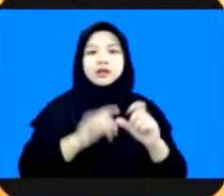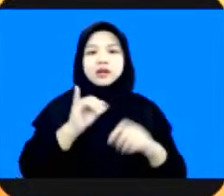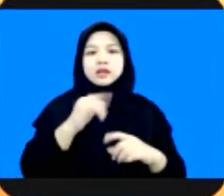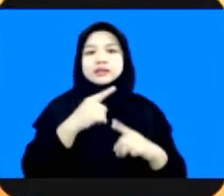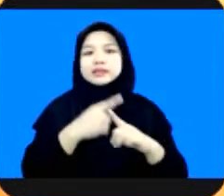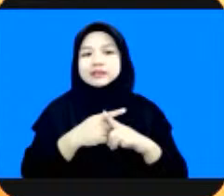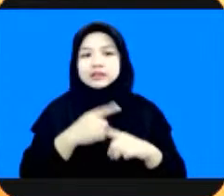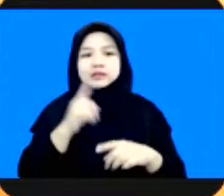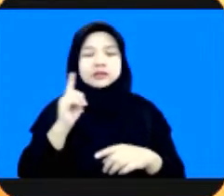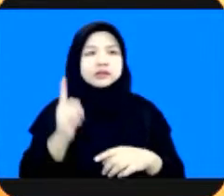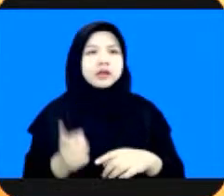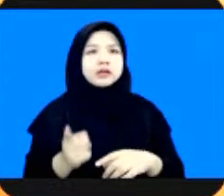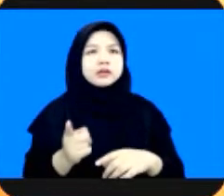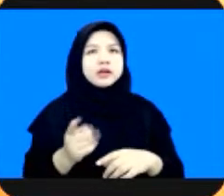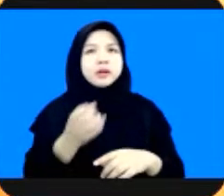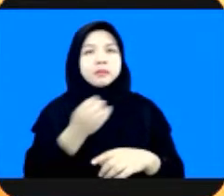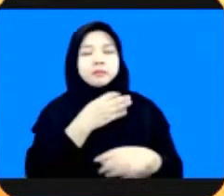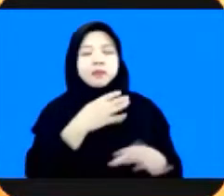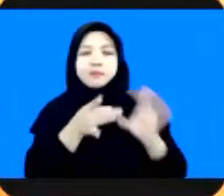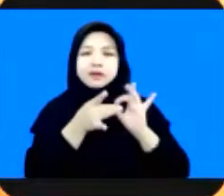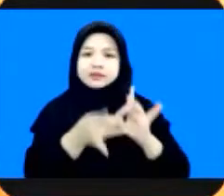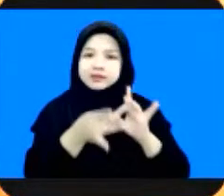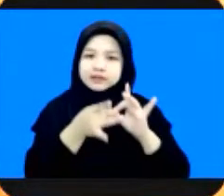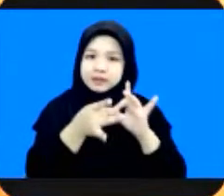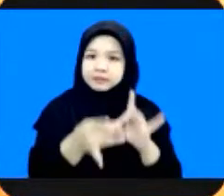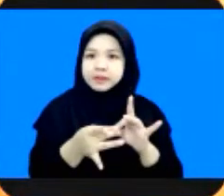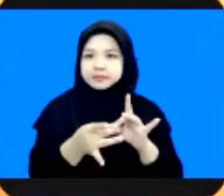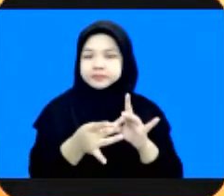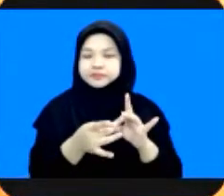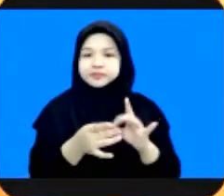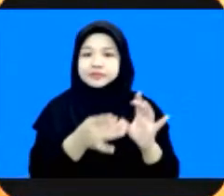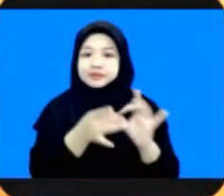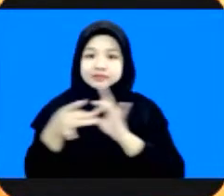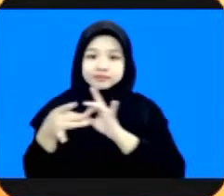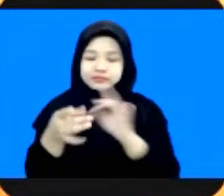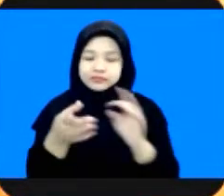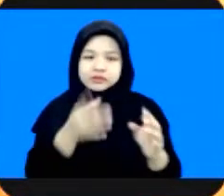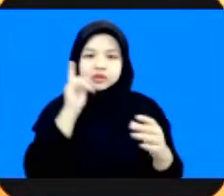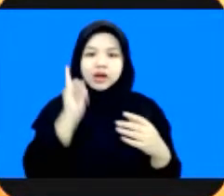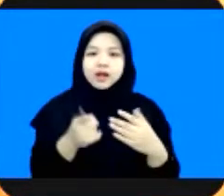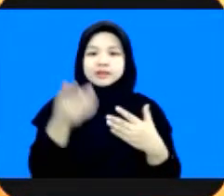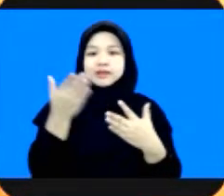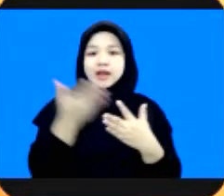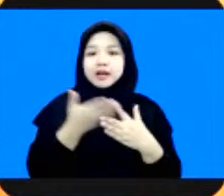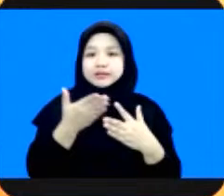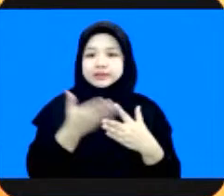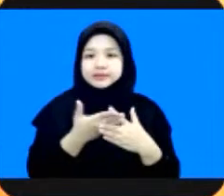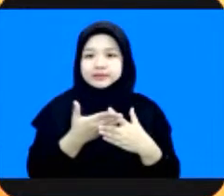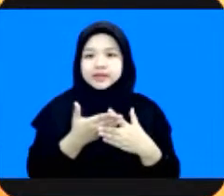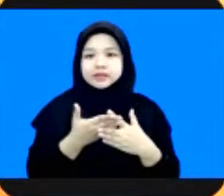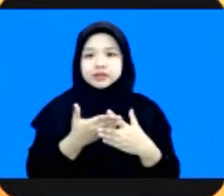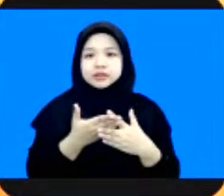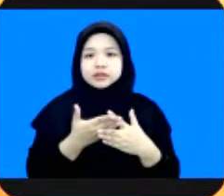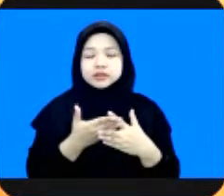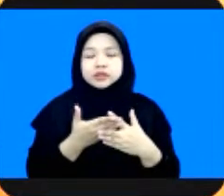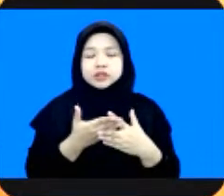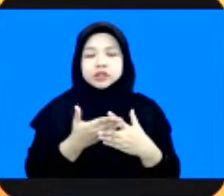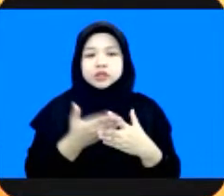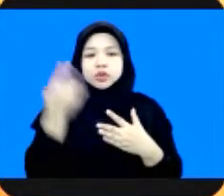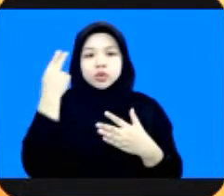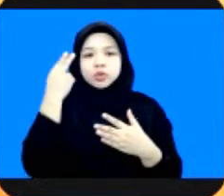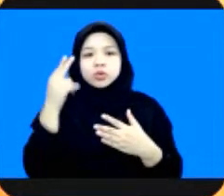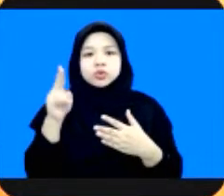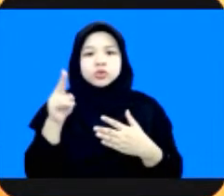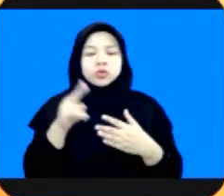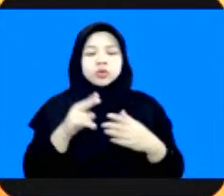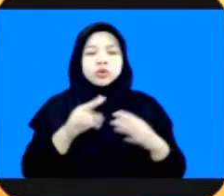these partners get access to sort of a special dashboard from us that has potential misinformation.